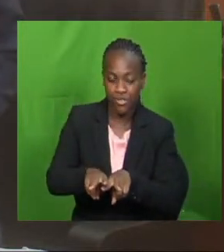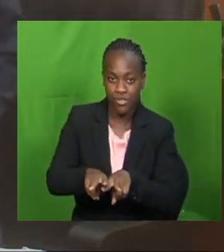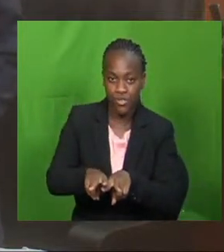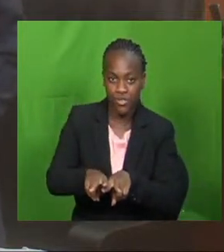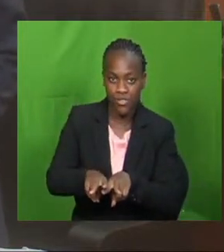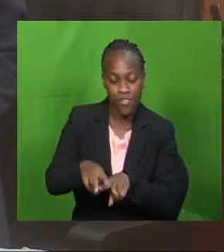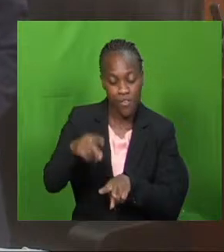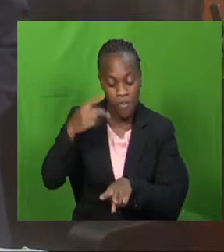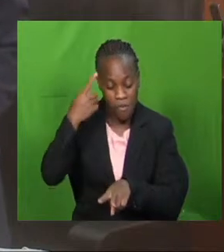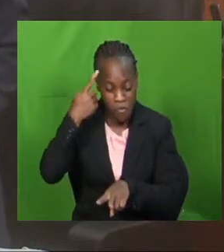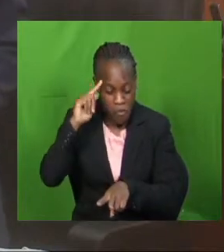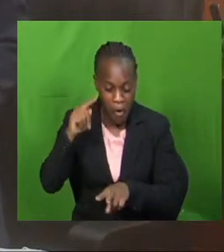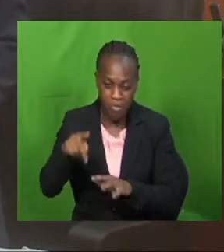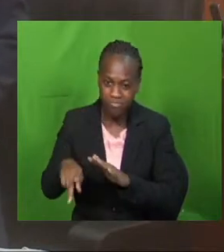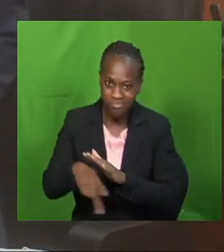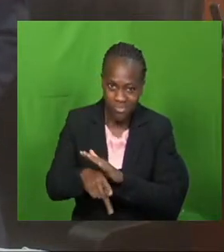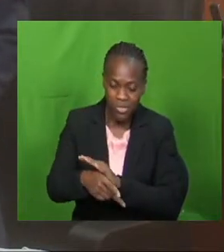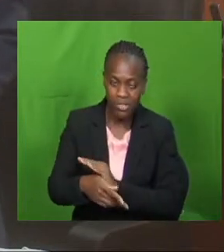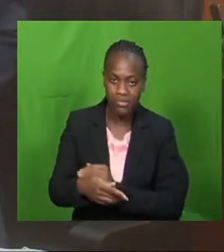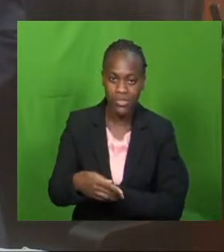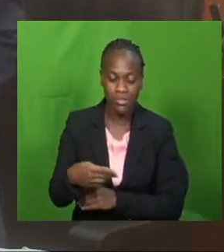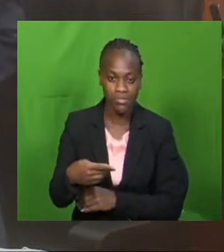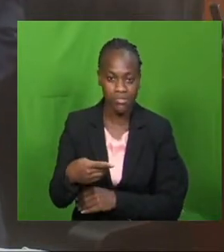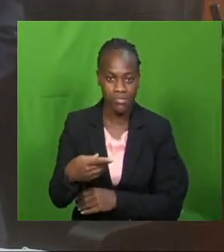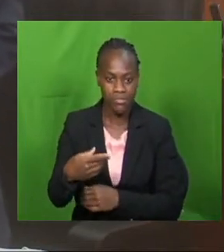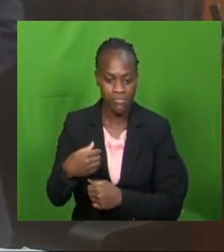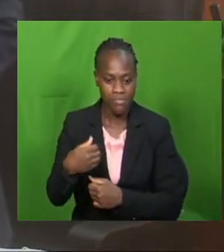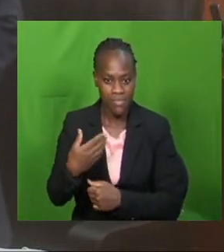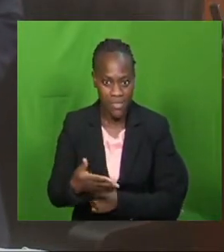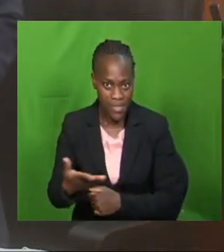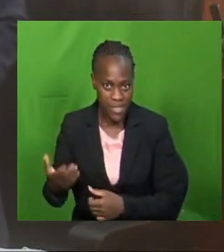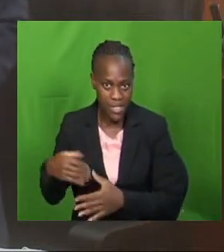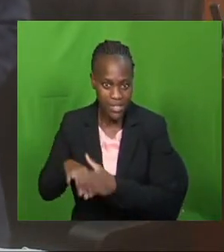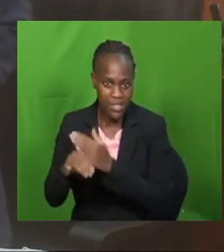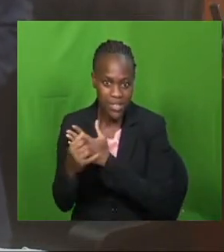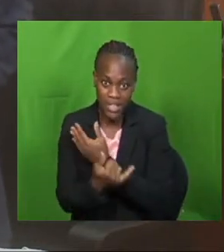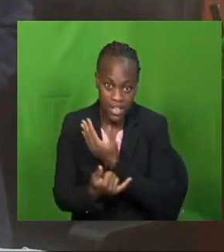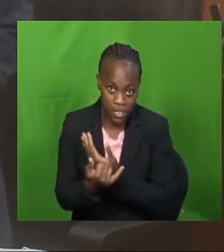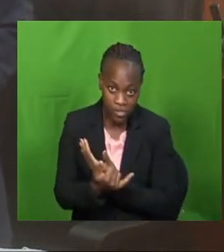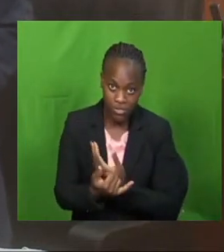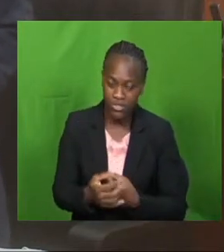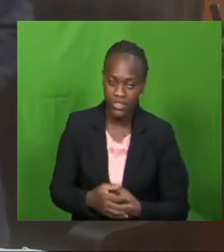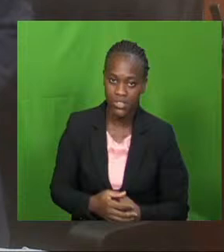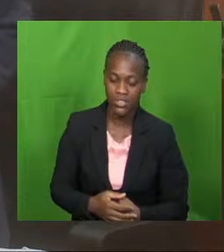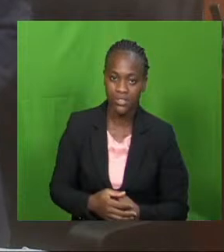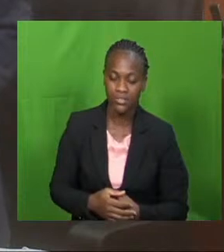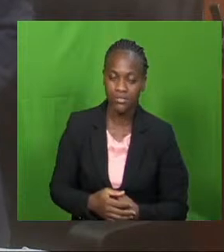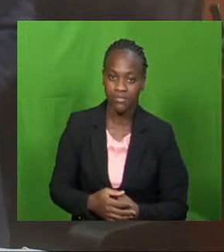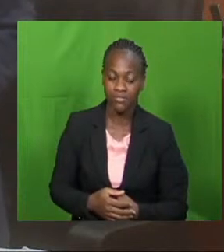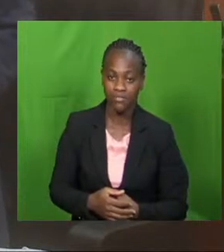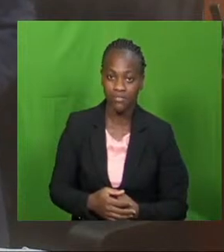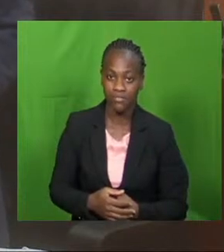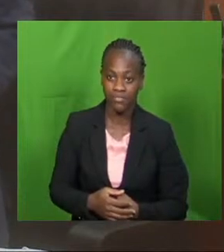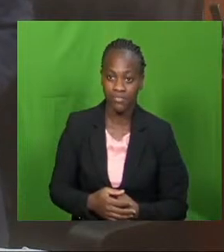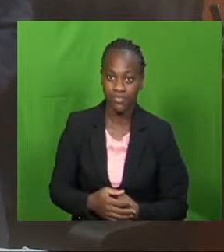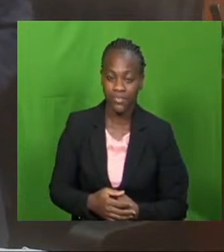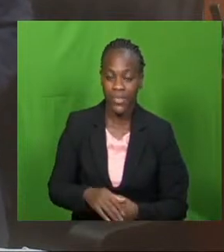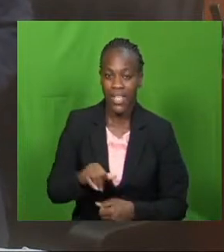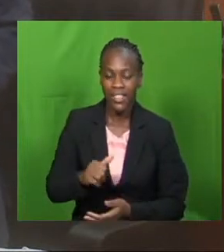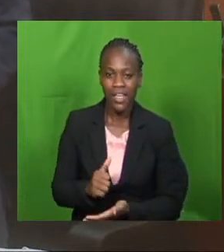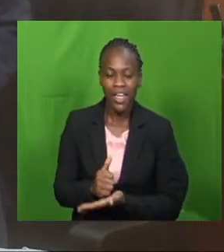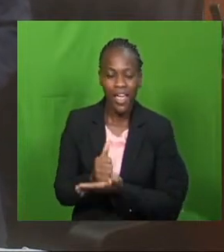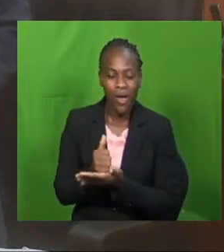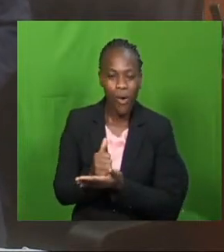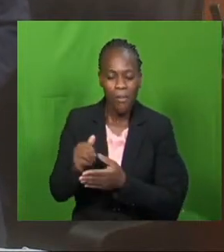primary products of the various countries. To make it easier, Mr. Speaker, for business in Africa to trade among themselves